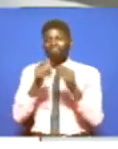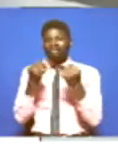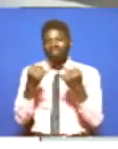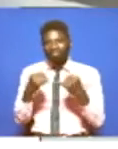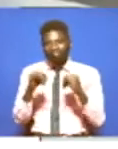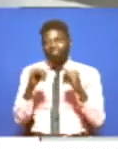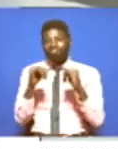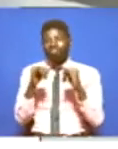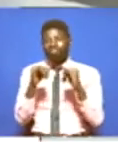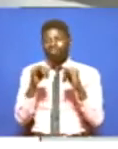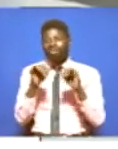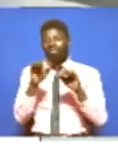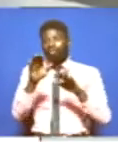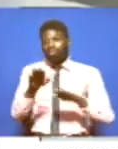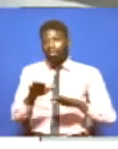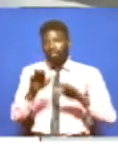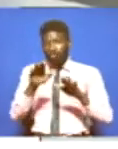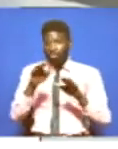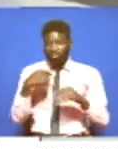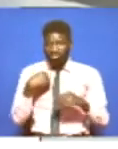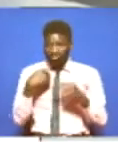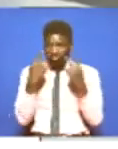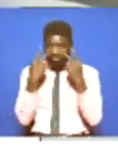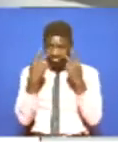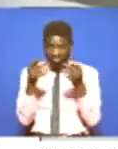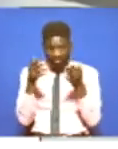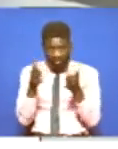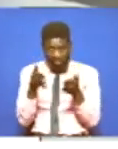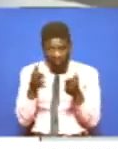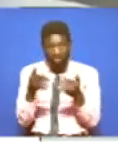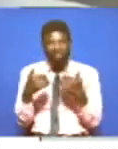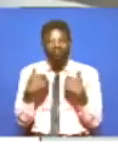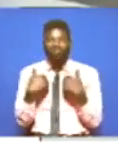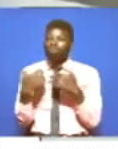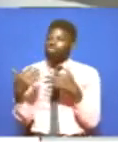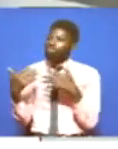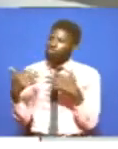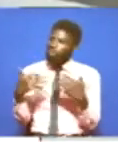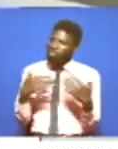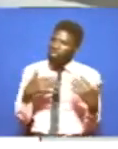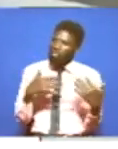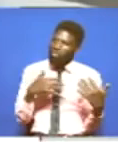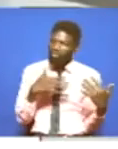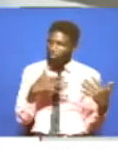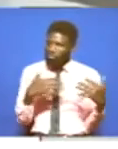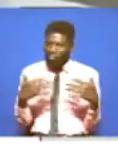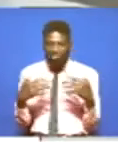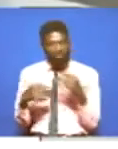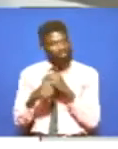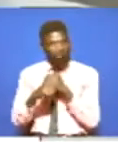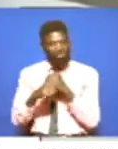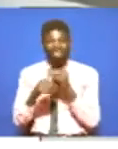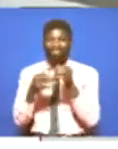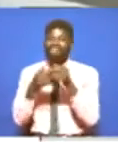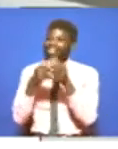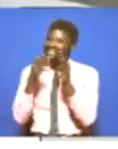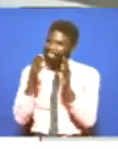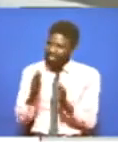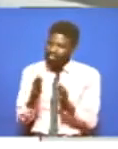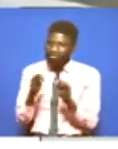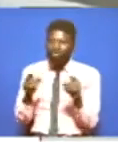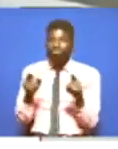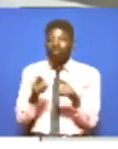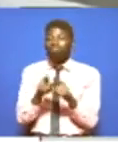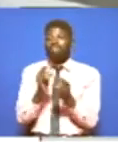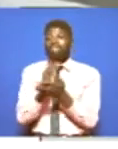because what I have seen, there is intense conflict going on between the leaders and some of